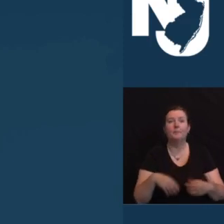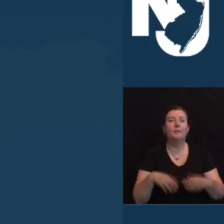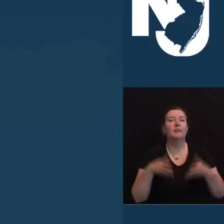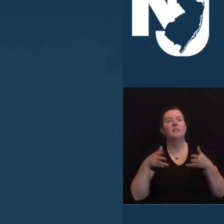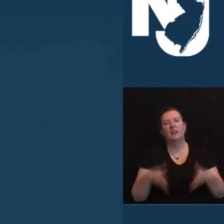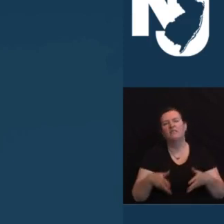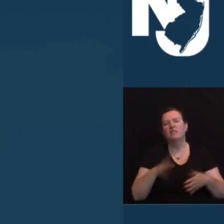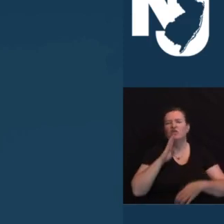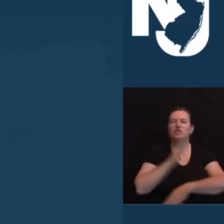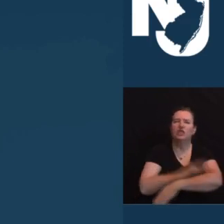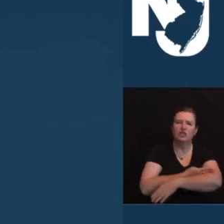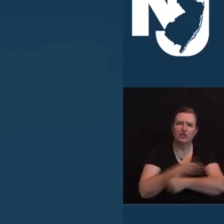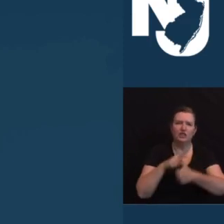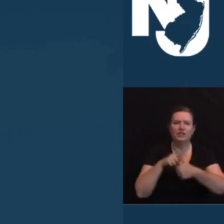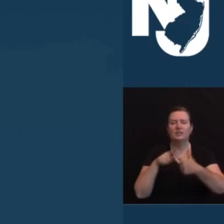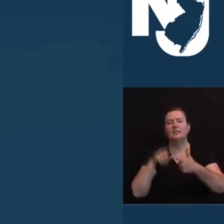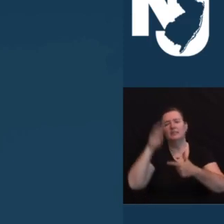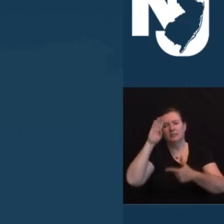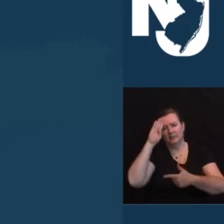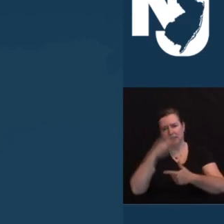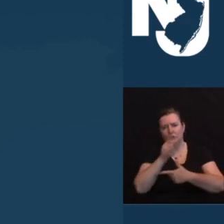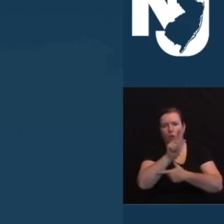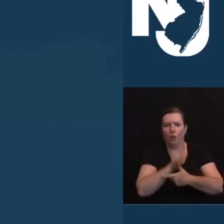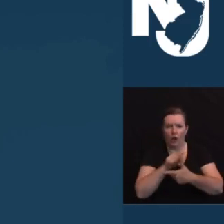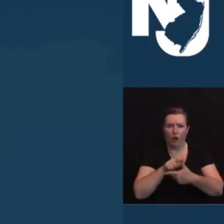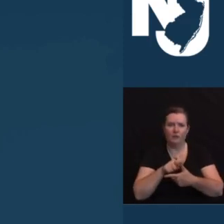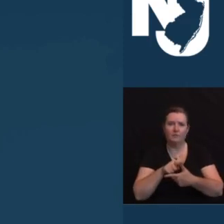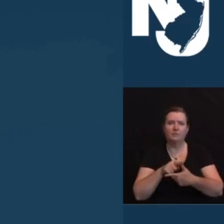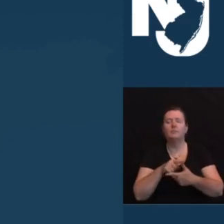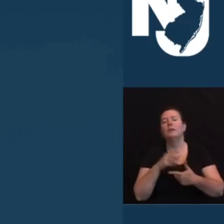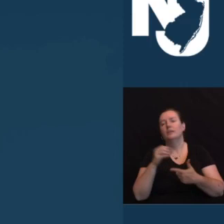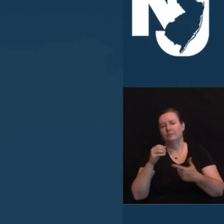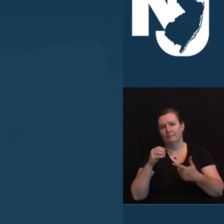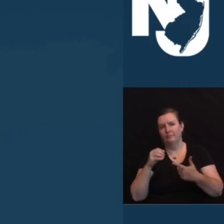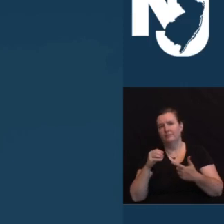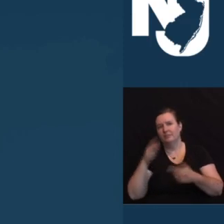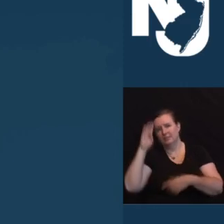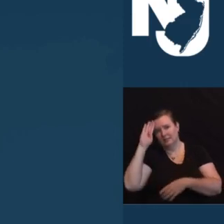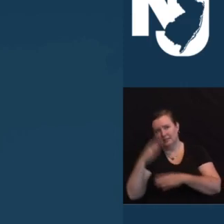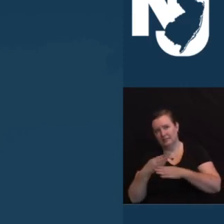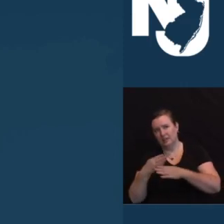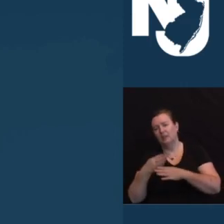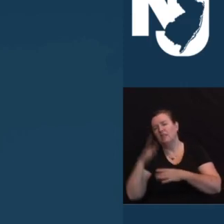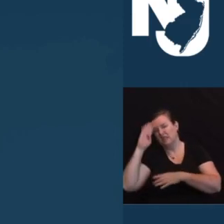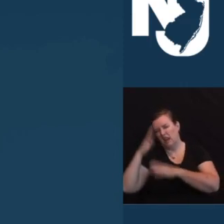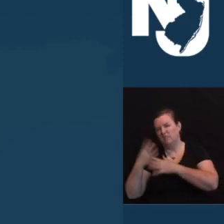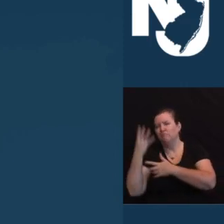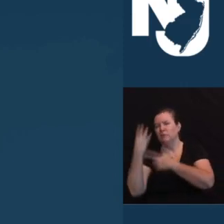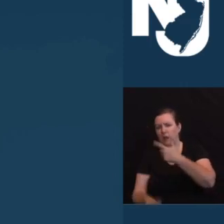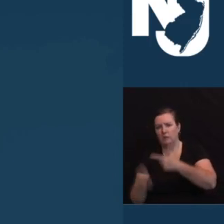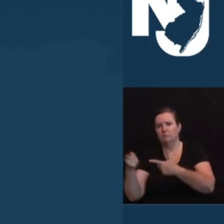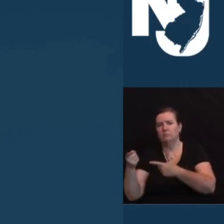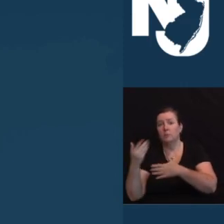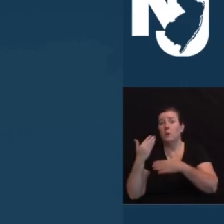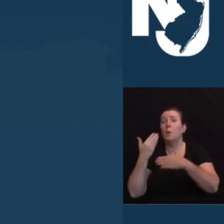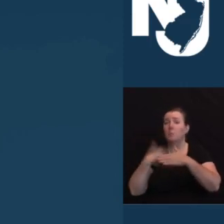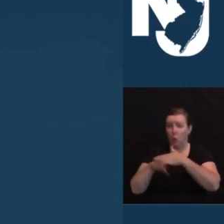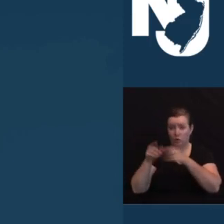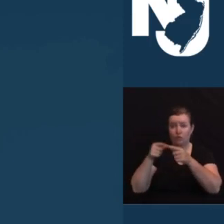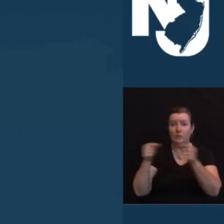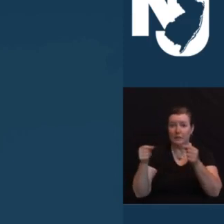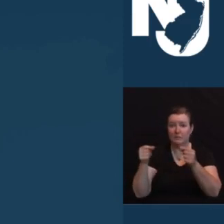and son-in-law Daniel and her granddaughter Vanessa. They lost their son Jeffrey, sadly and tragically. He was born in Japan, by the way. They lost